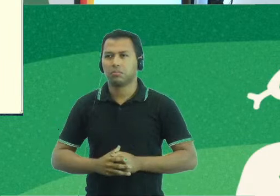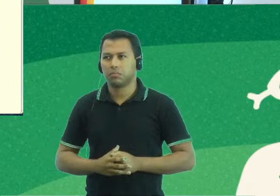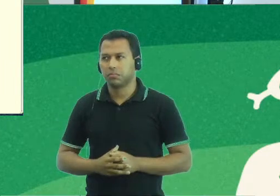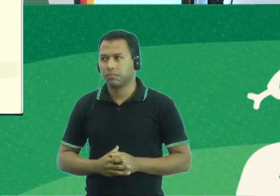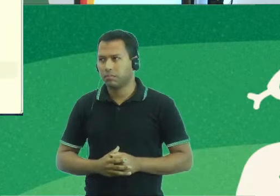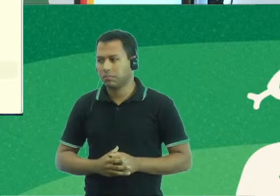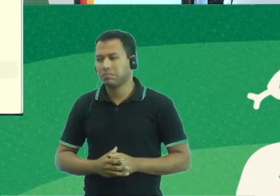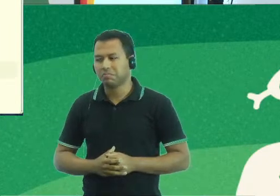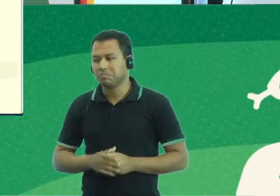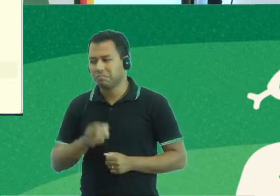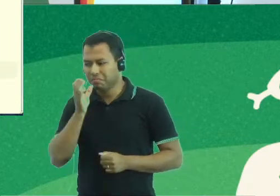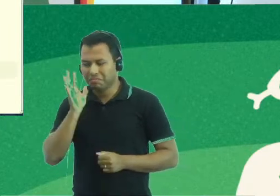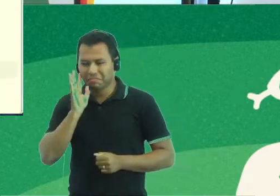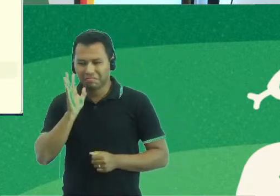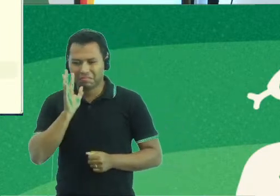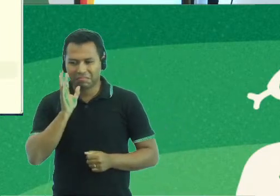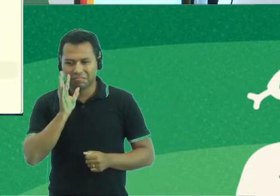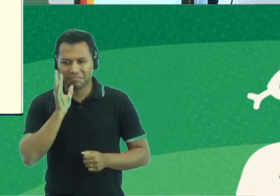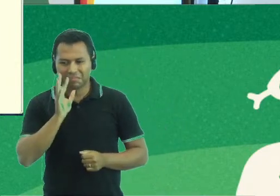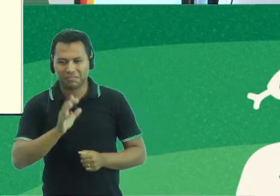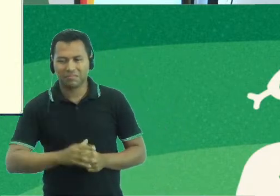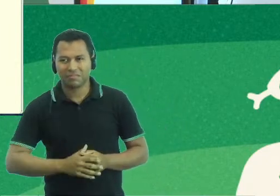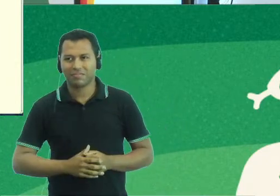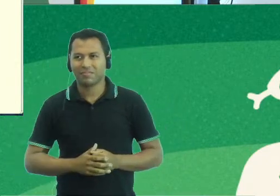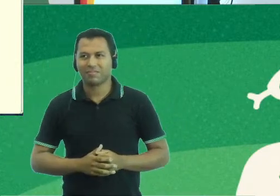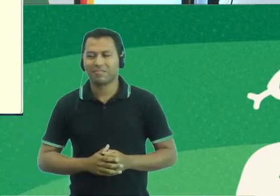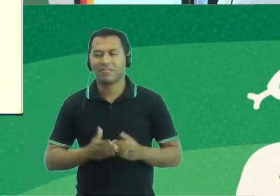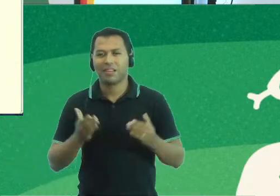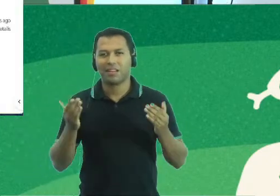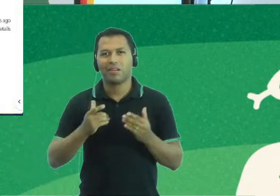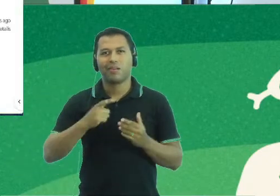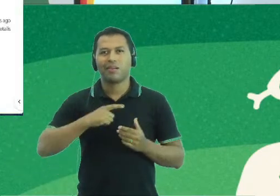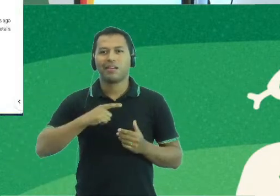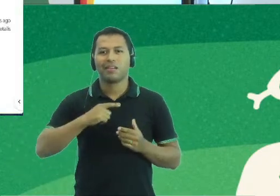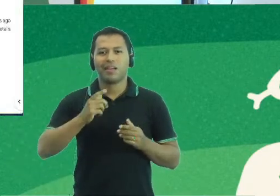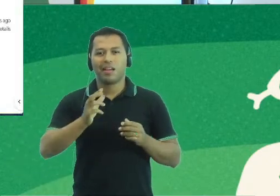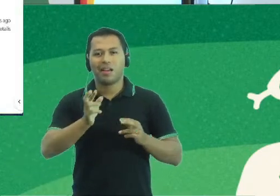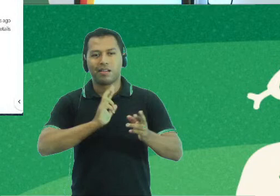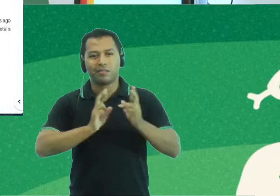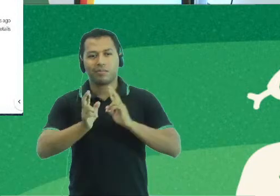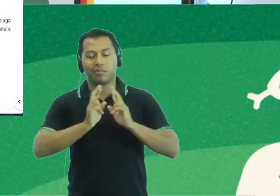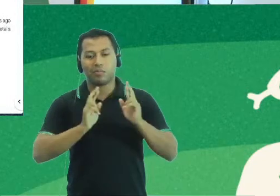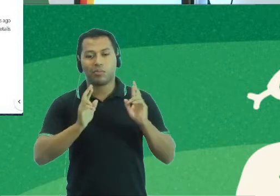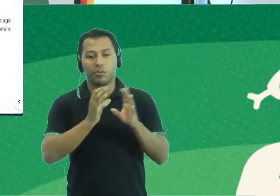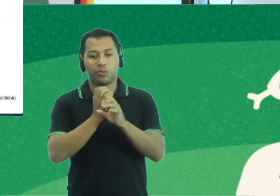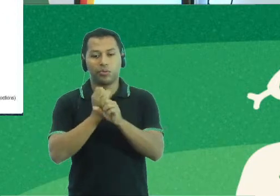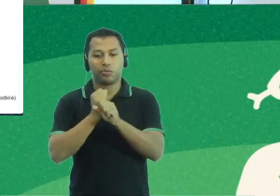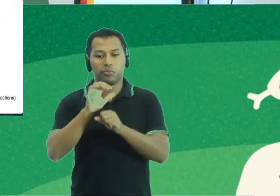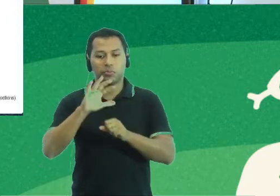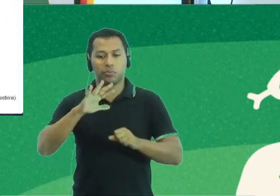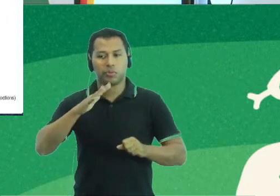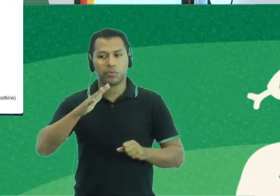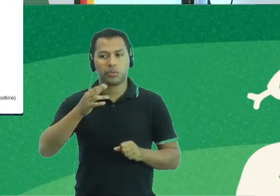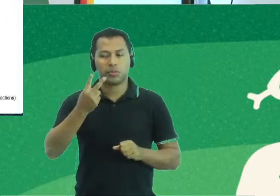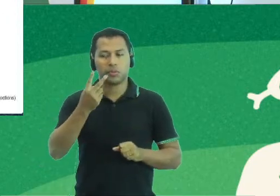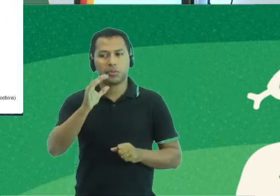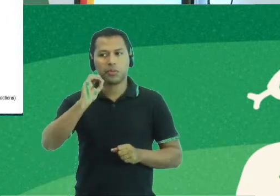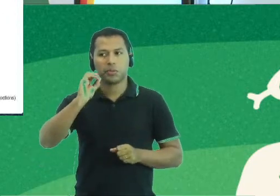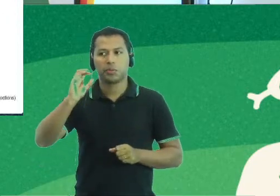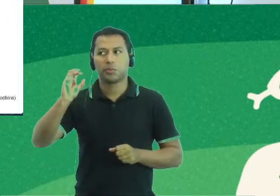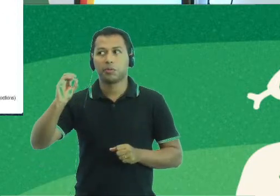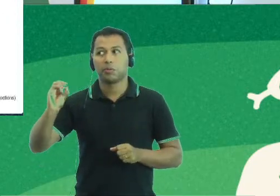cool. So that was a 200 response. That's good. That means something worked. And let me see if it actually responded to